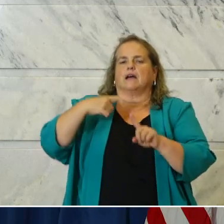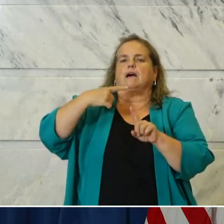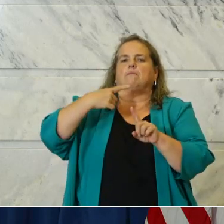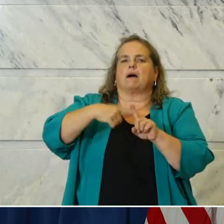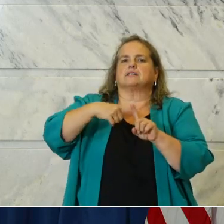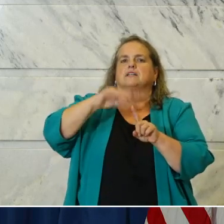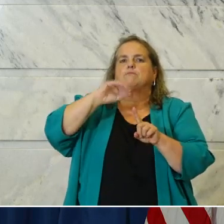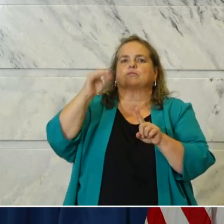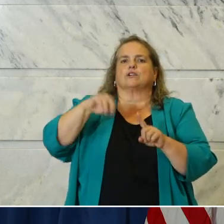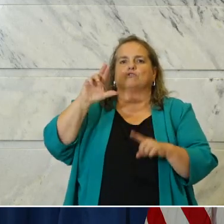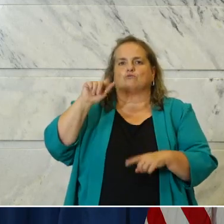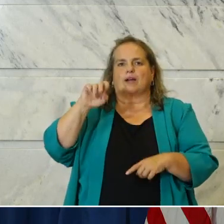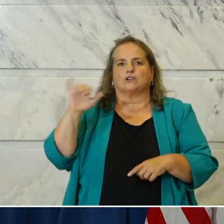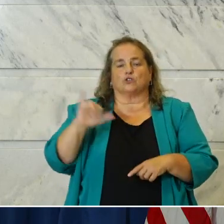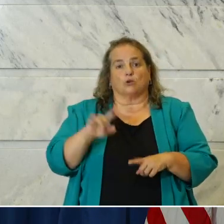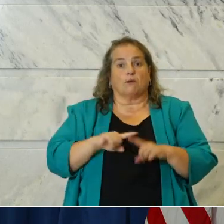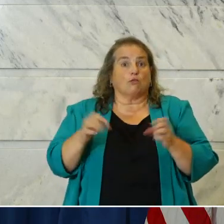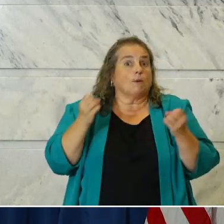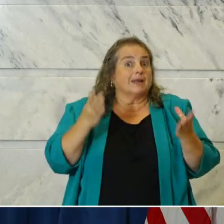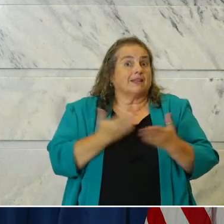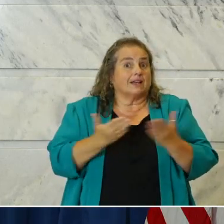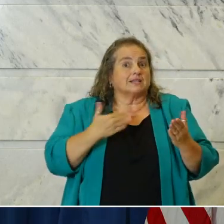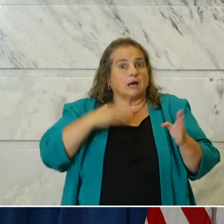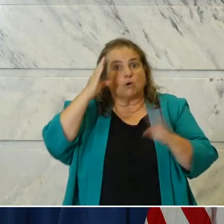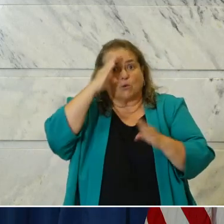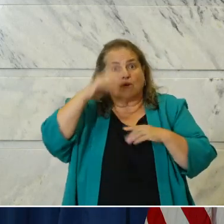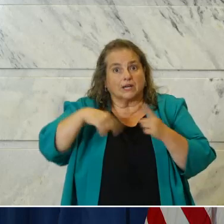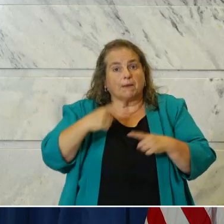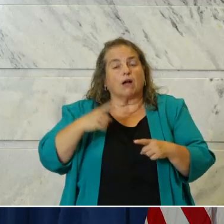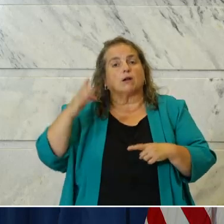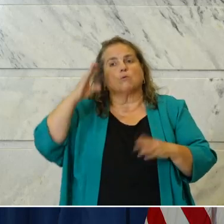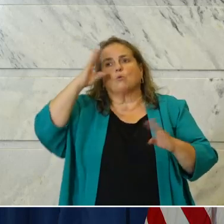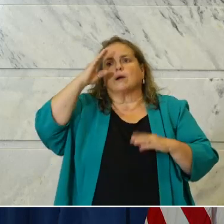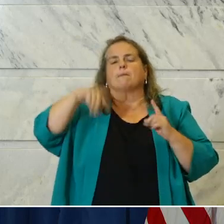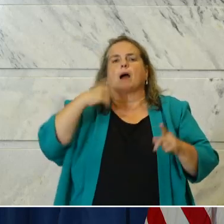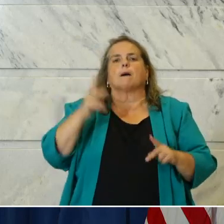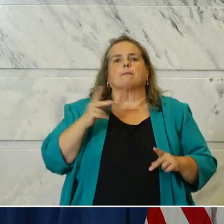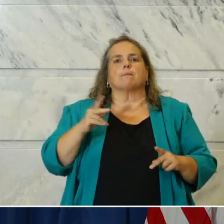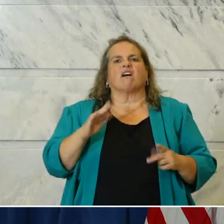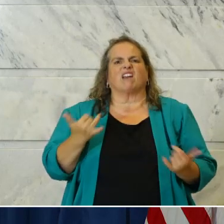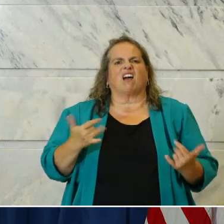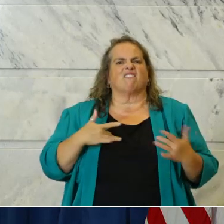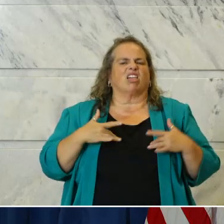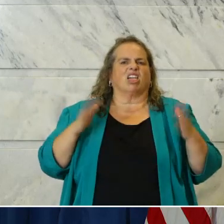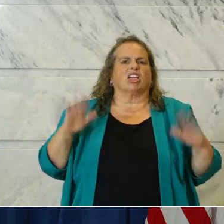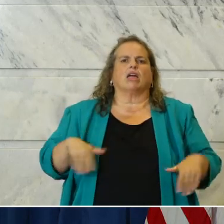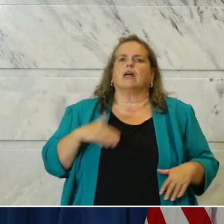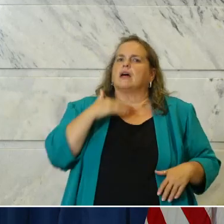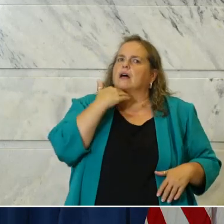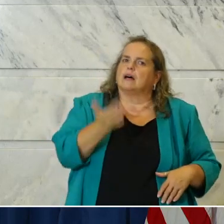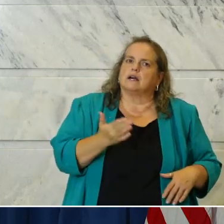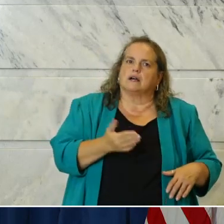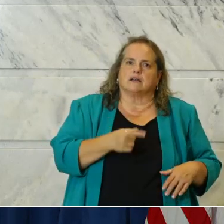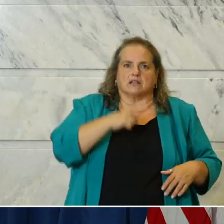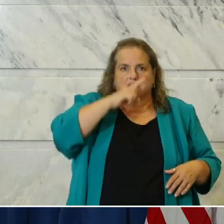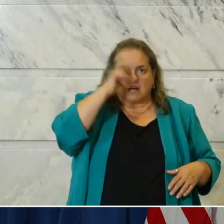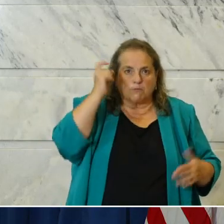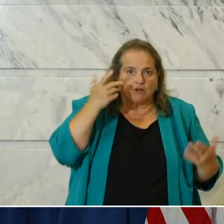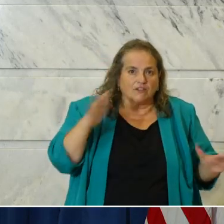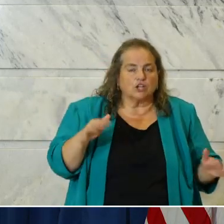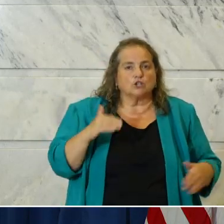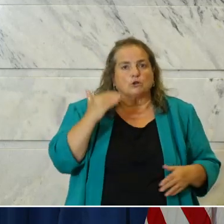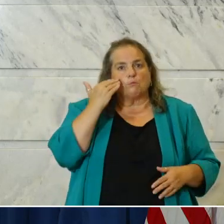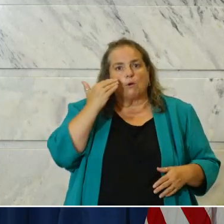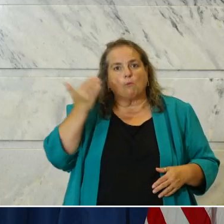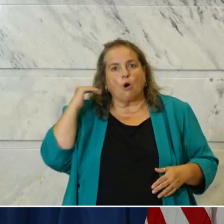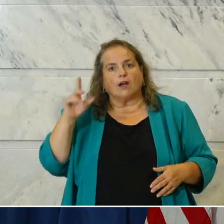I'm really worried about. I'm worried that people are at that point kind of at the start of summer, Memorial Day,